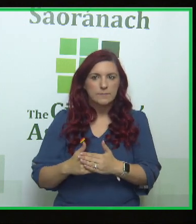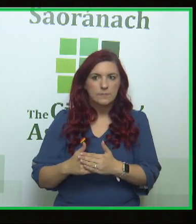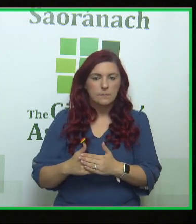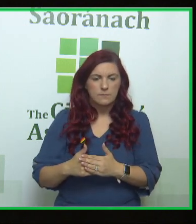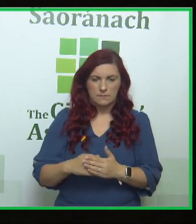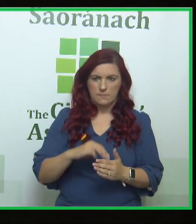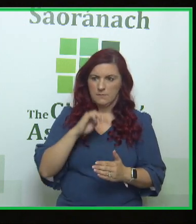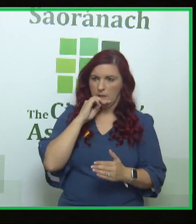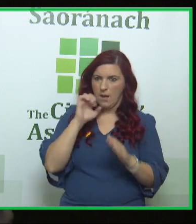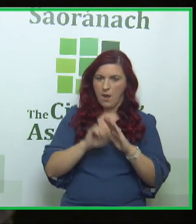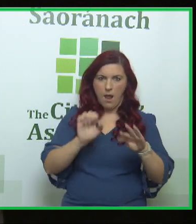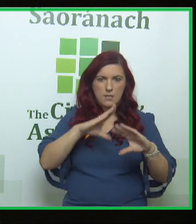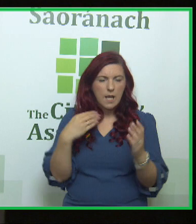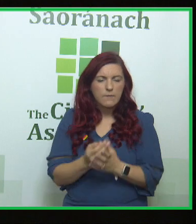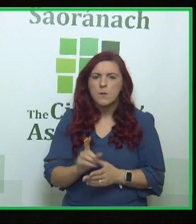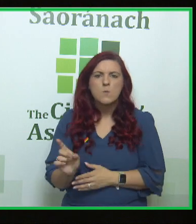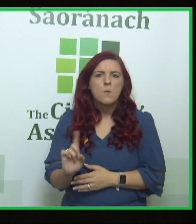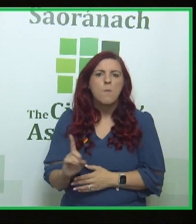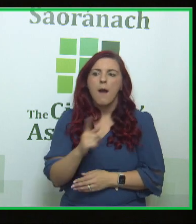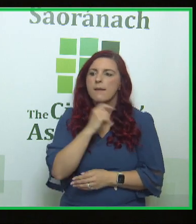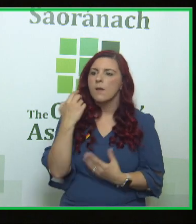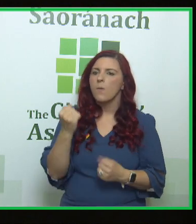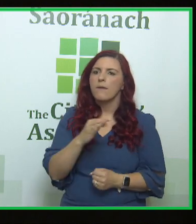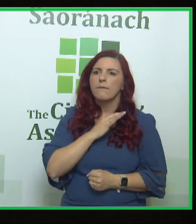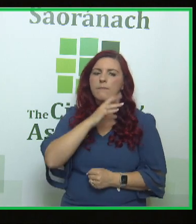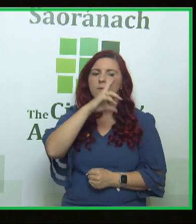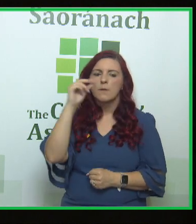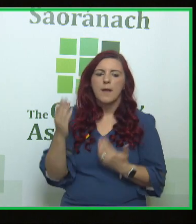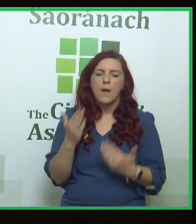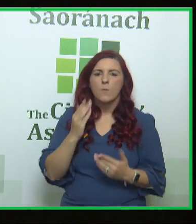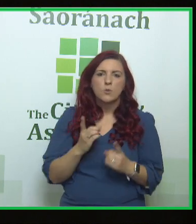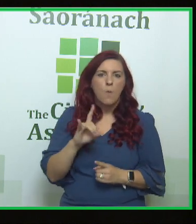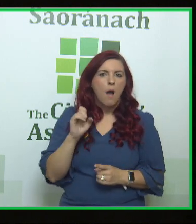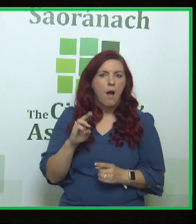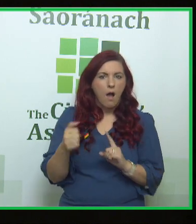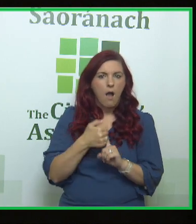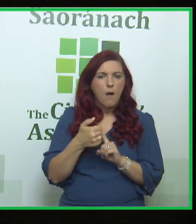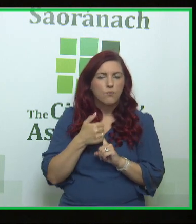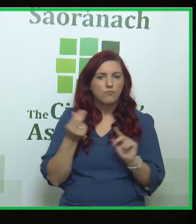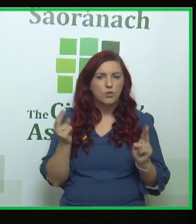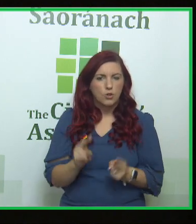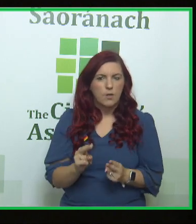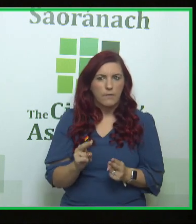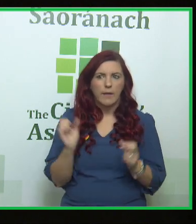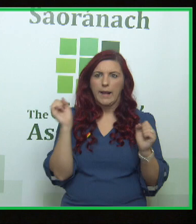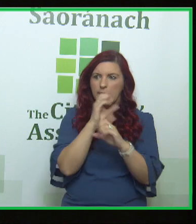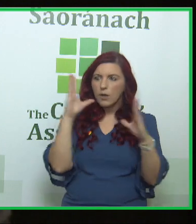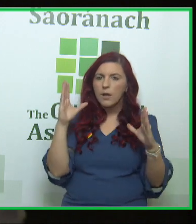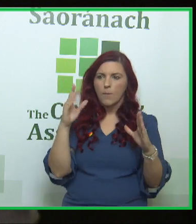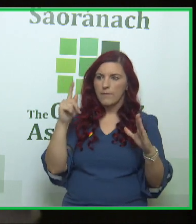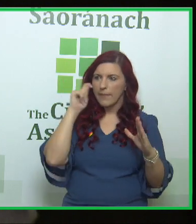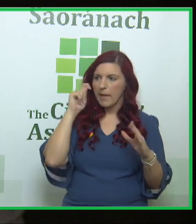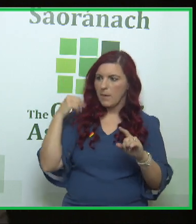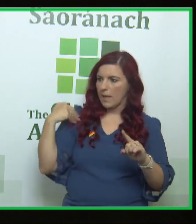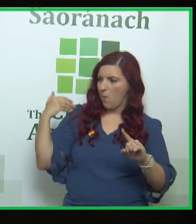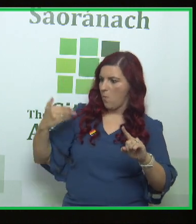What I would say is we've got a good example of how we do harm reduction really well. Now we need to map on how we do recovery really